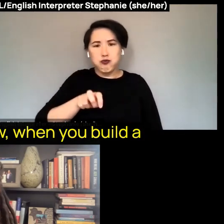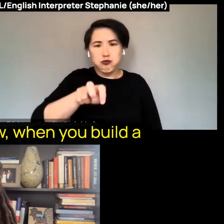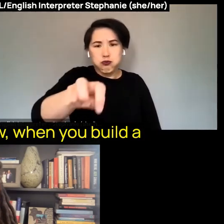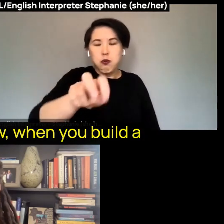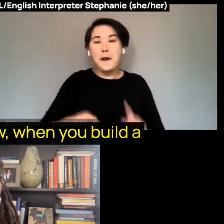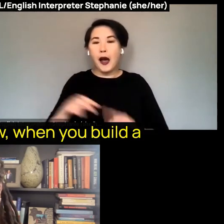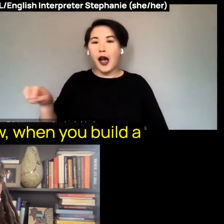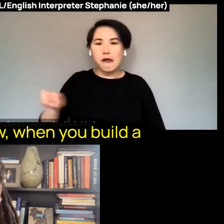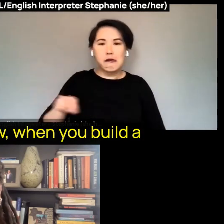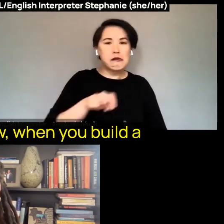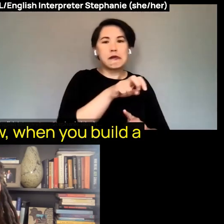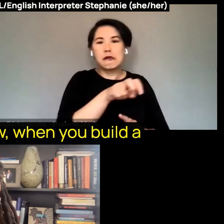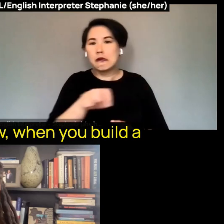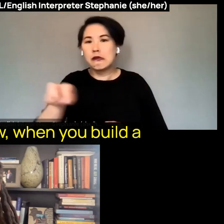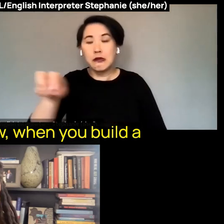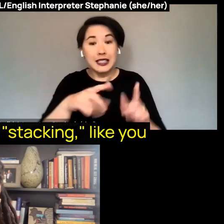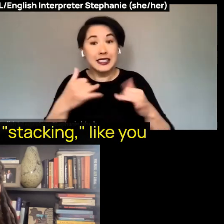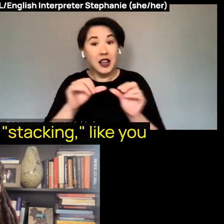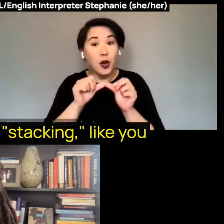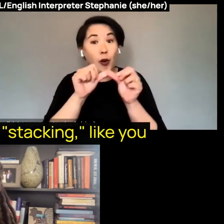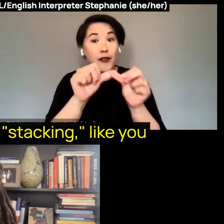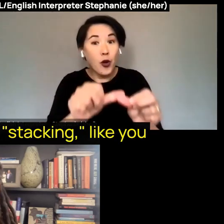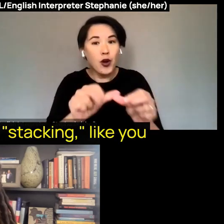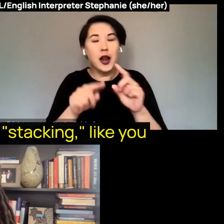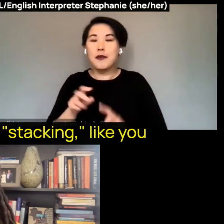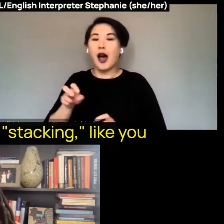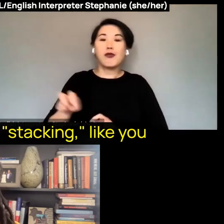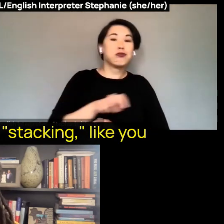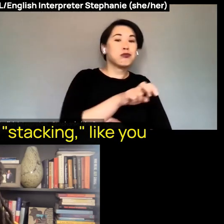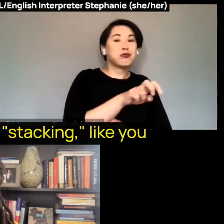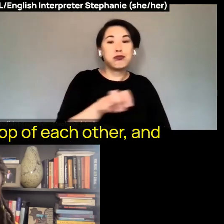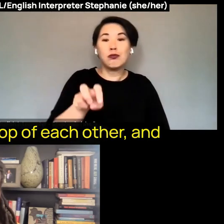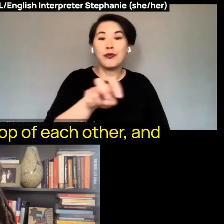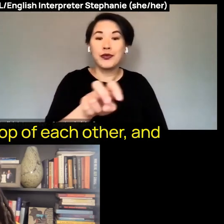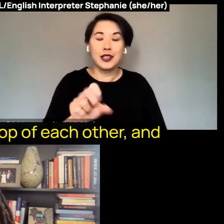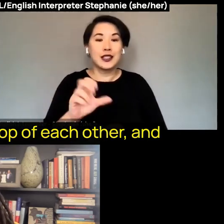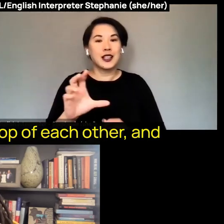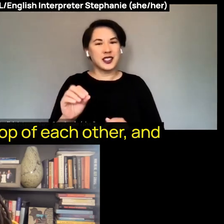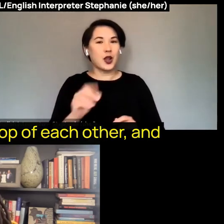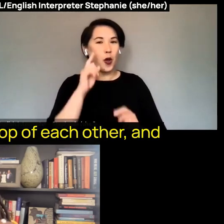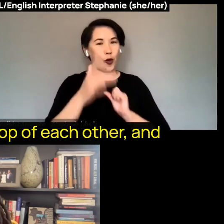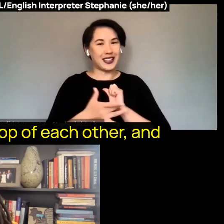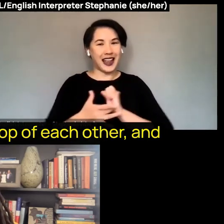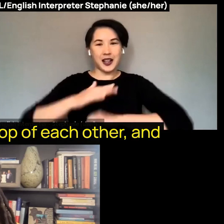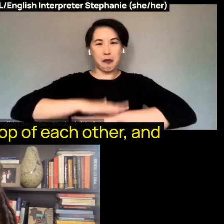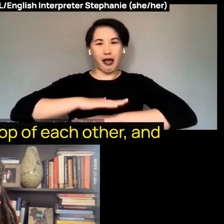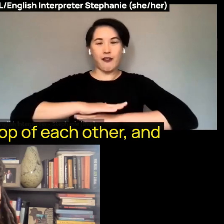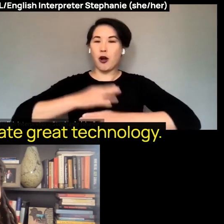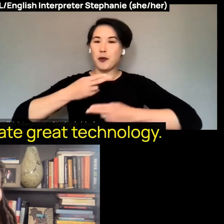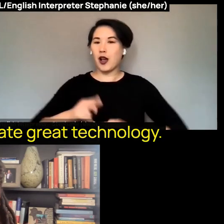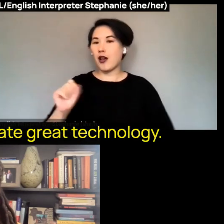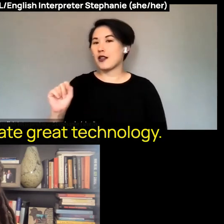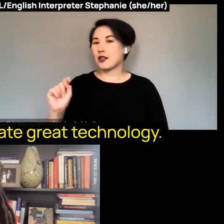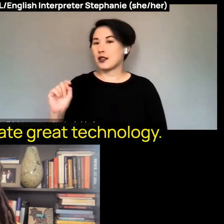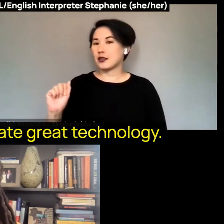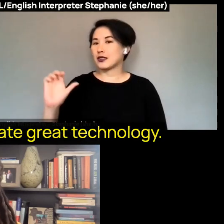and tech, you know, when you build a tech platform, it's called stacking. Like, you stack tech platforms on top of each other. And that's